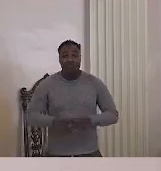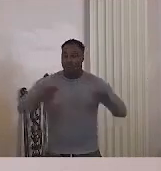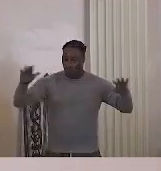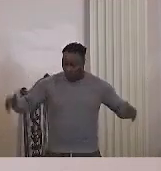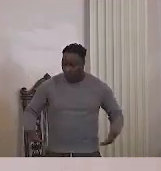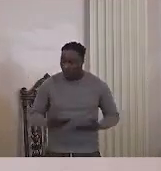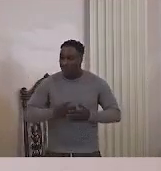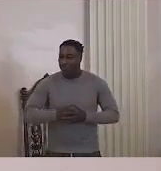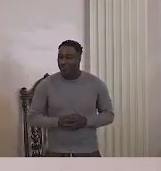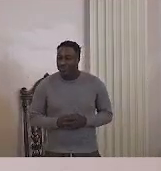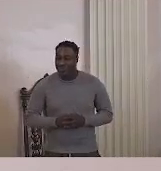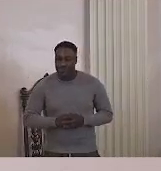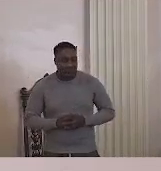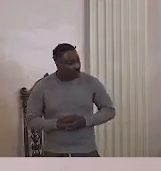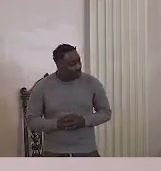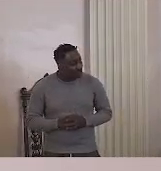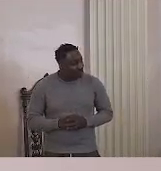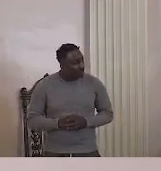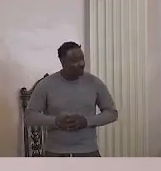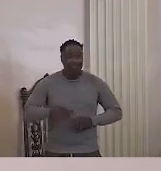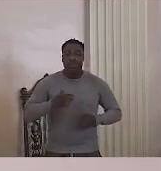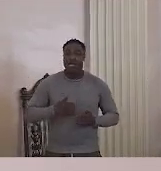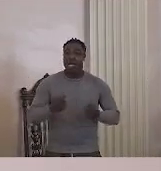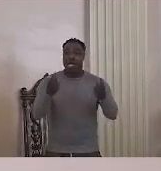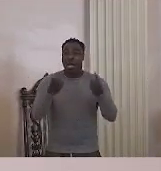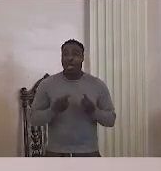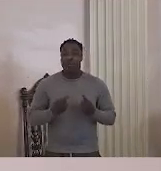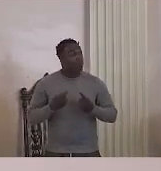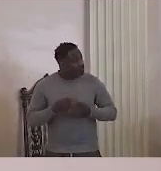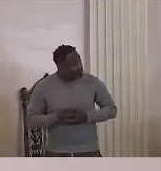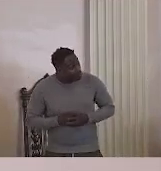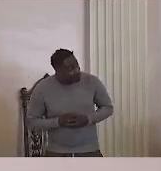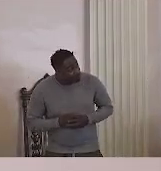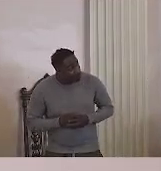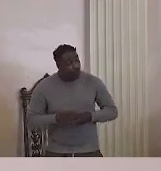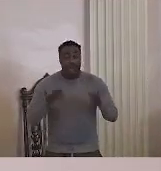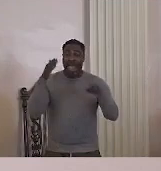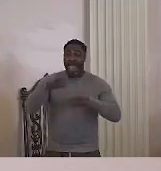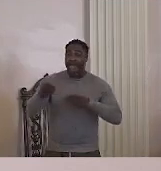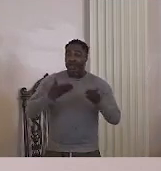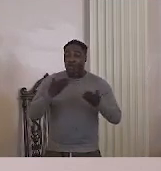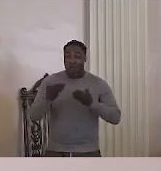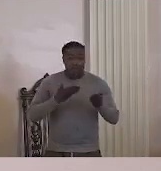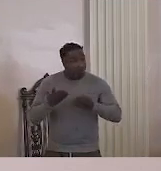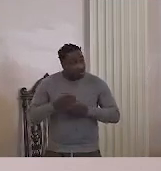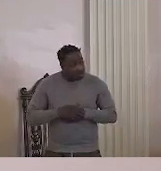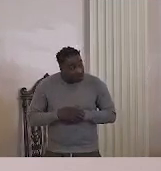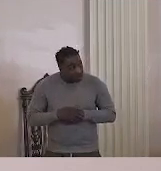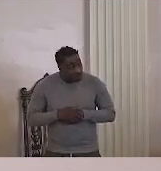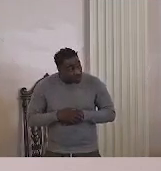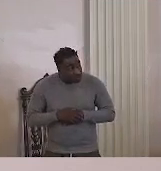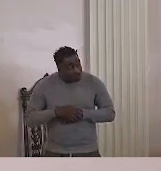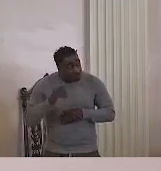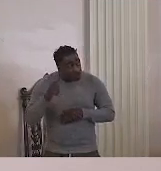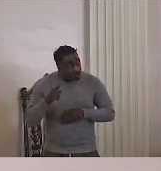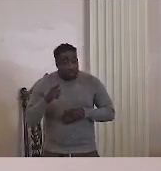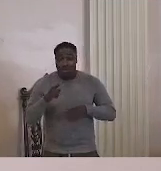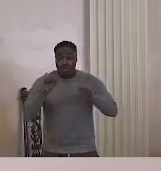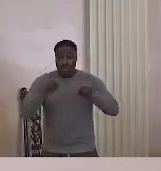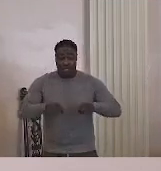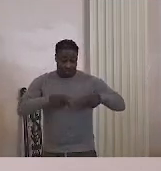Welcome. At coffee hour after service, we do ask that you grab a red coffee mug so that we can more easily identify